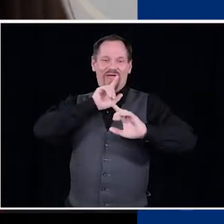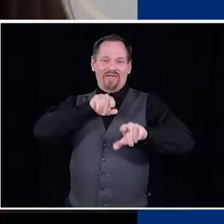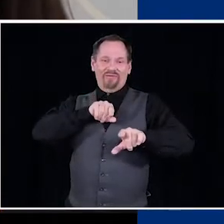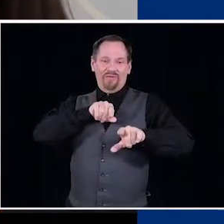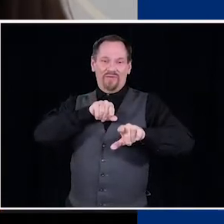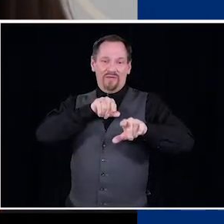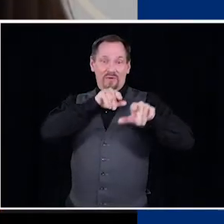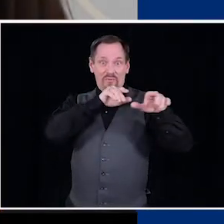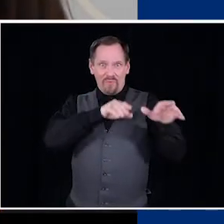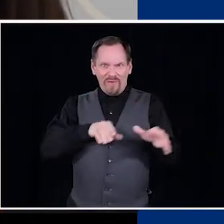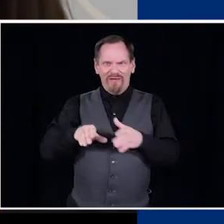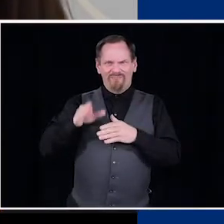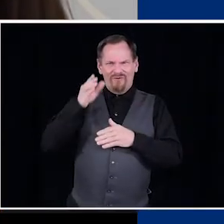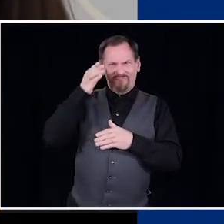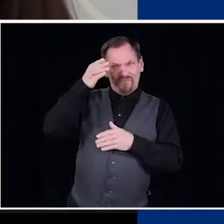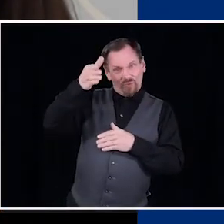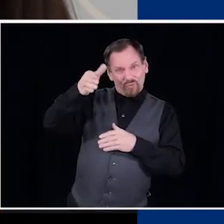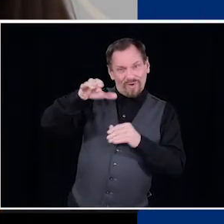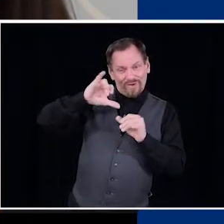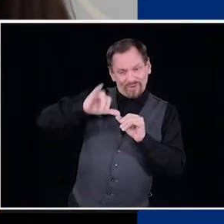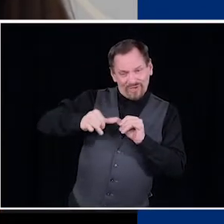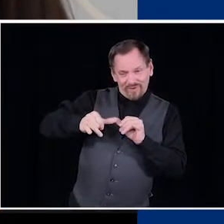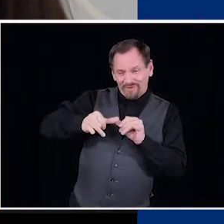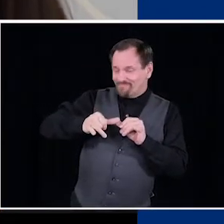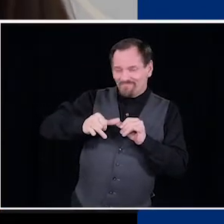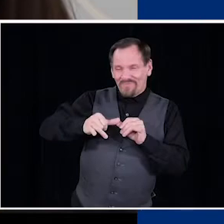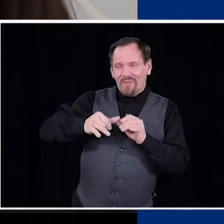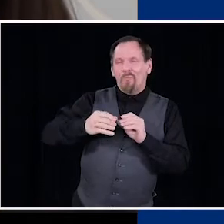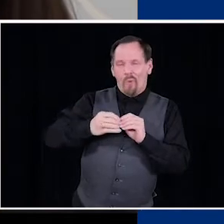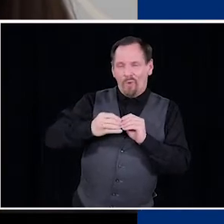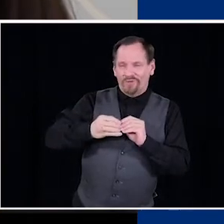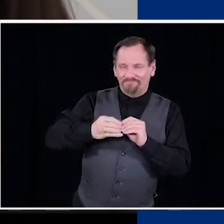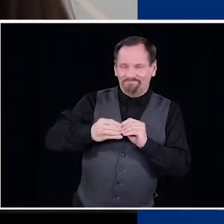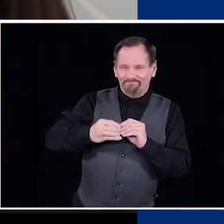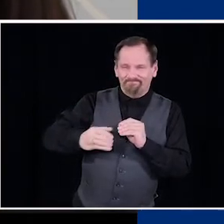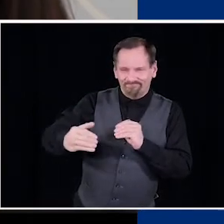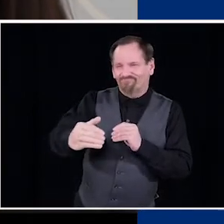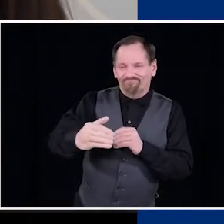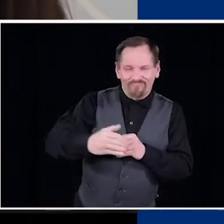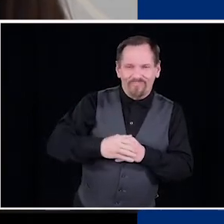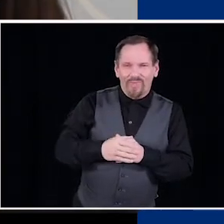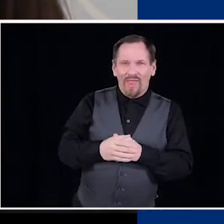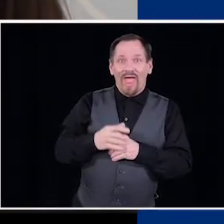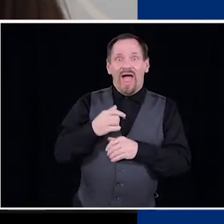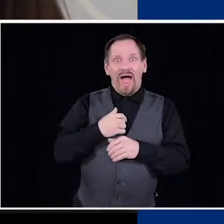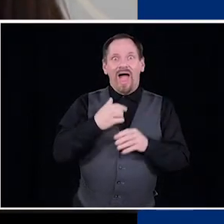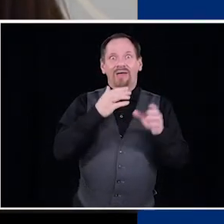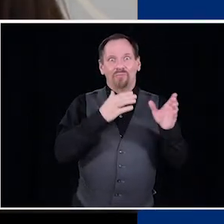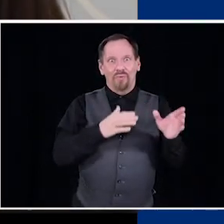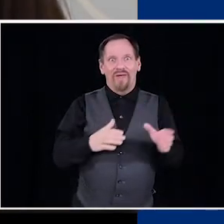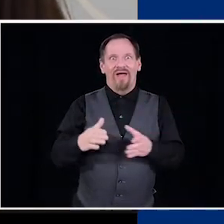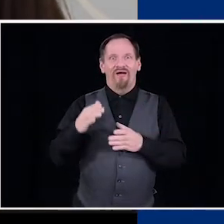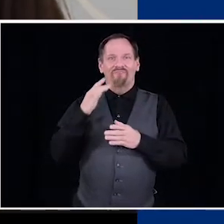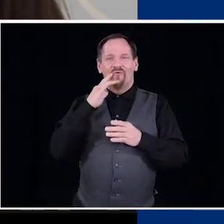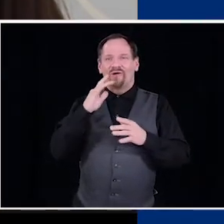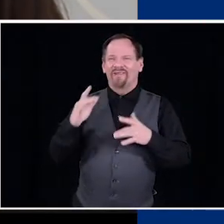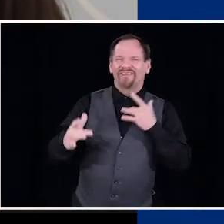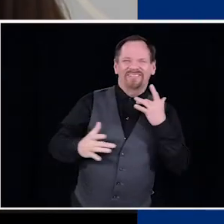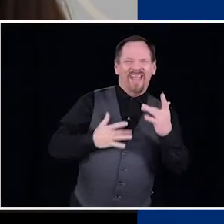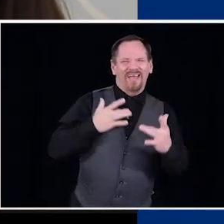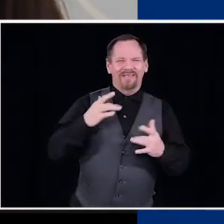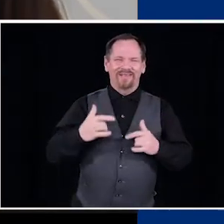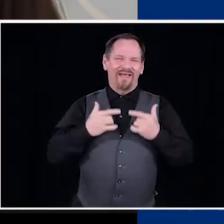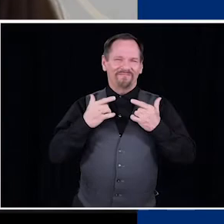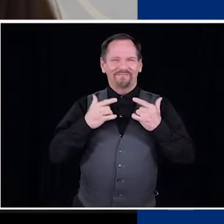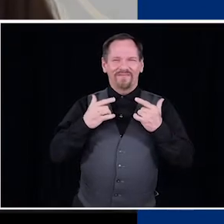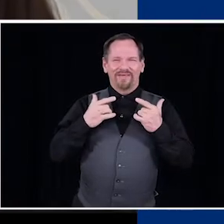I'm prepared for more than just a future in engineering from my experience at Johns Hopkins University. I'm prepared for a bright